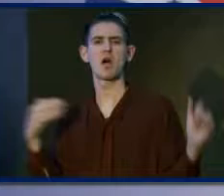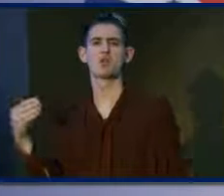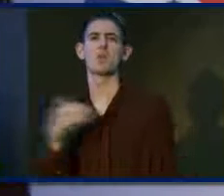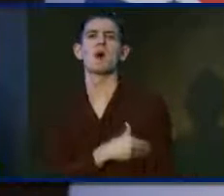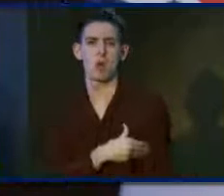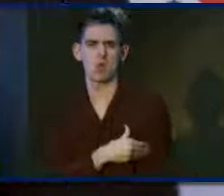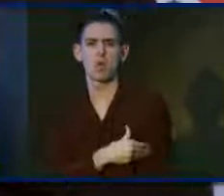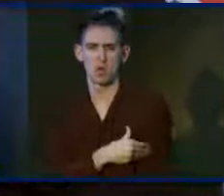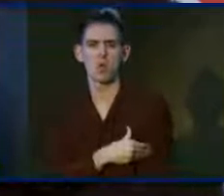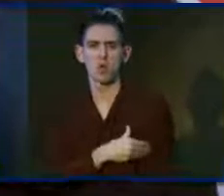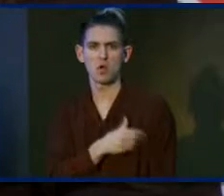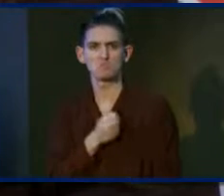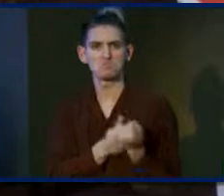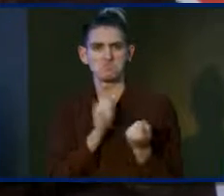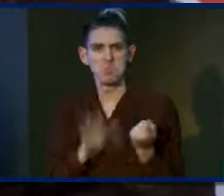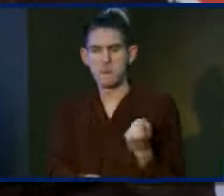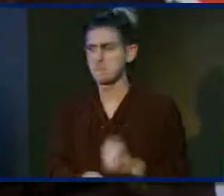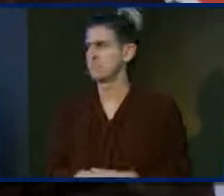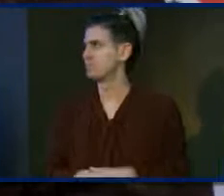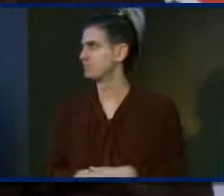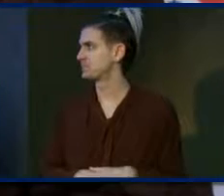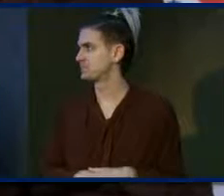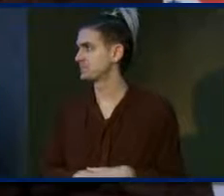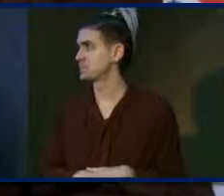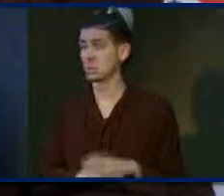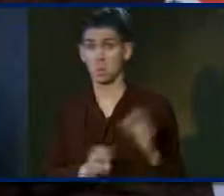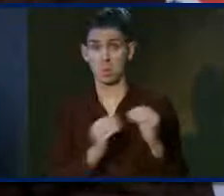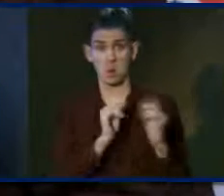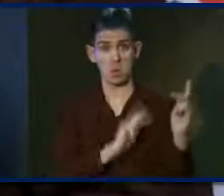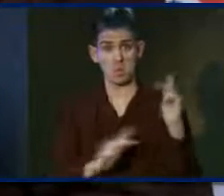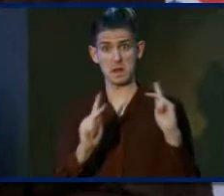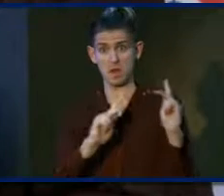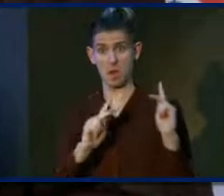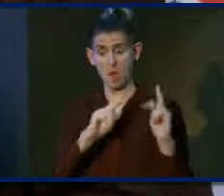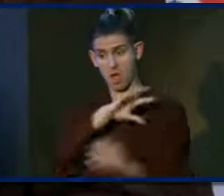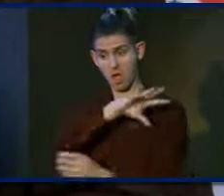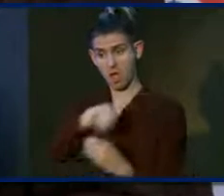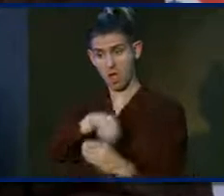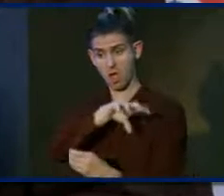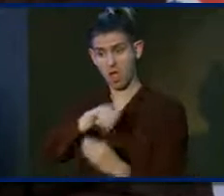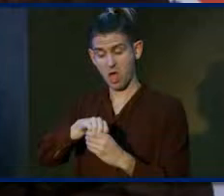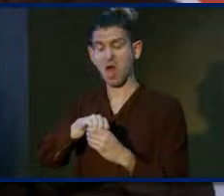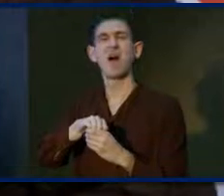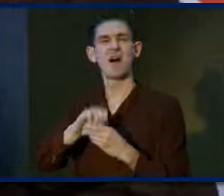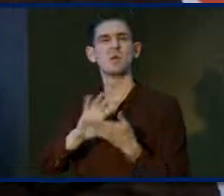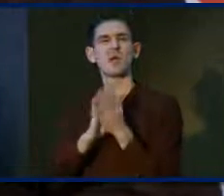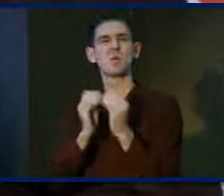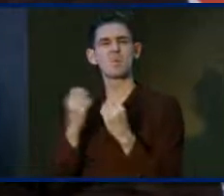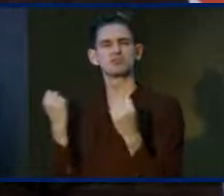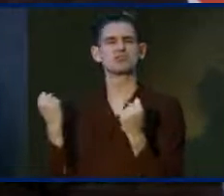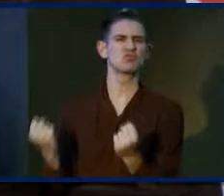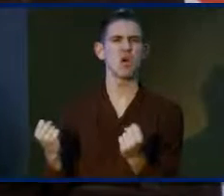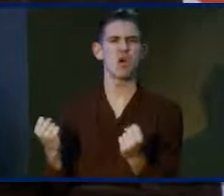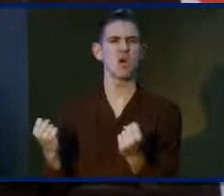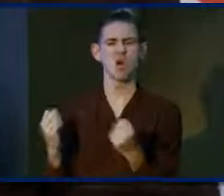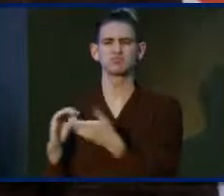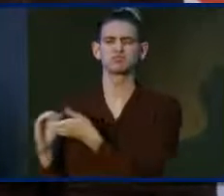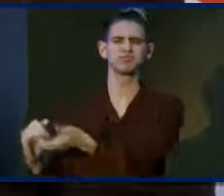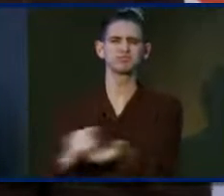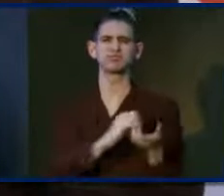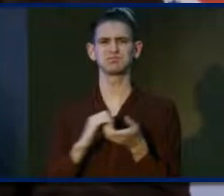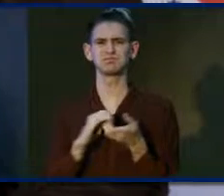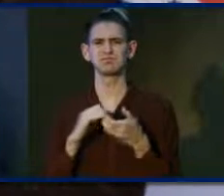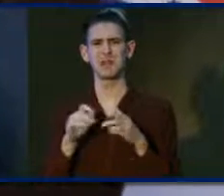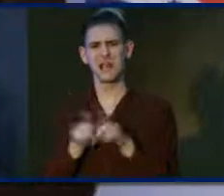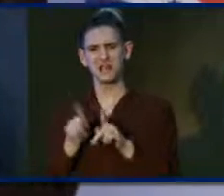And the more people participate, the stronger and more united we are as a people. You know, during my 10